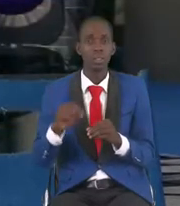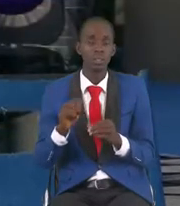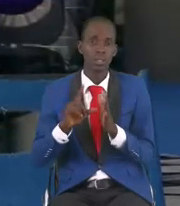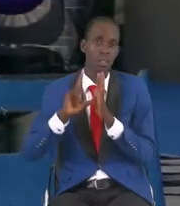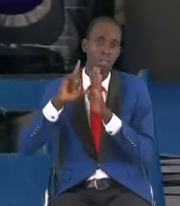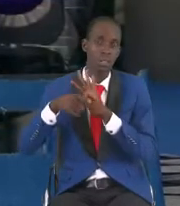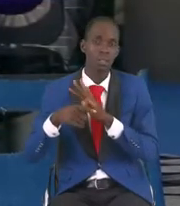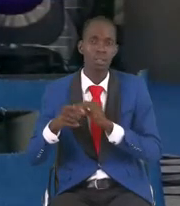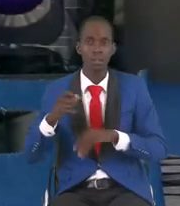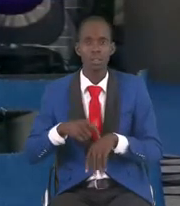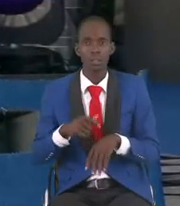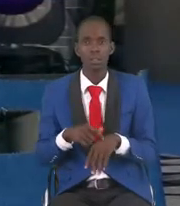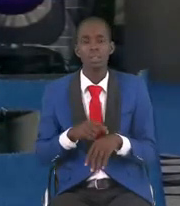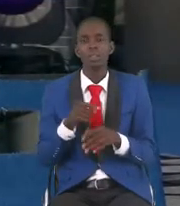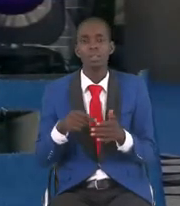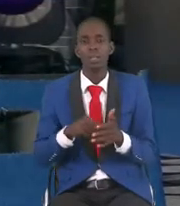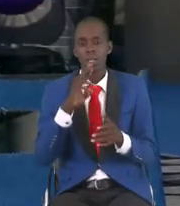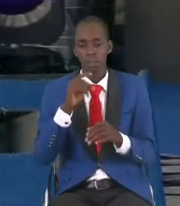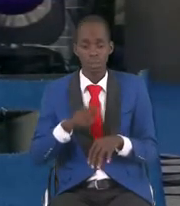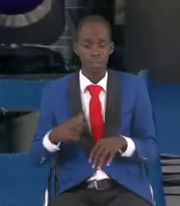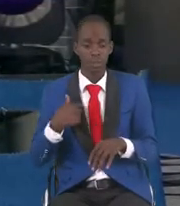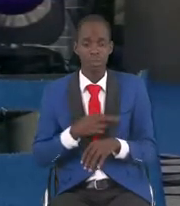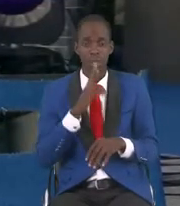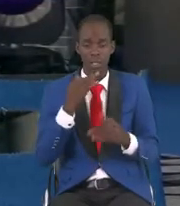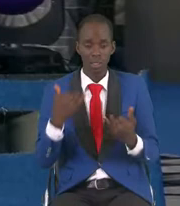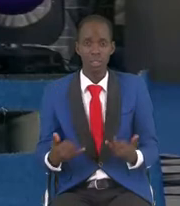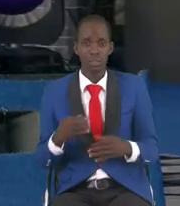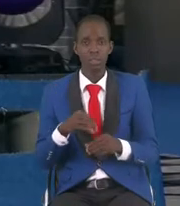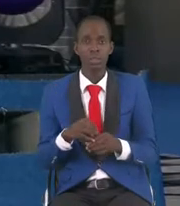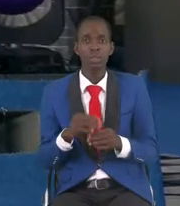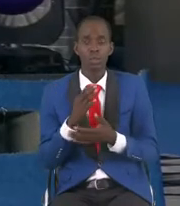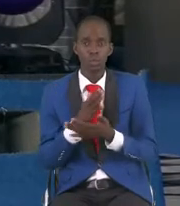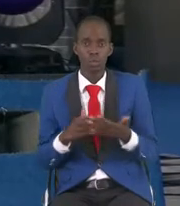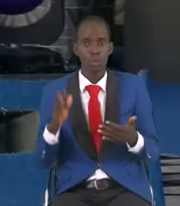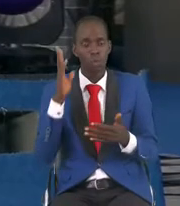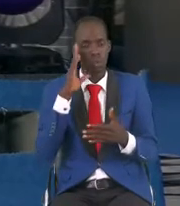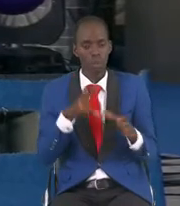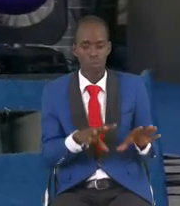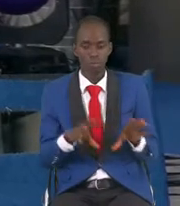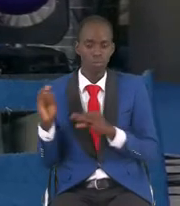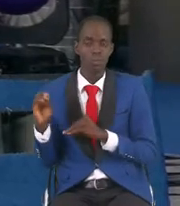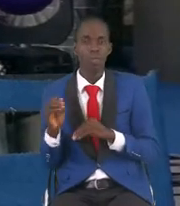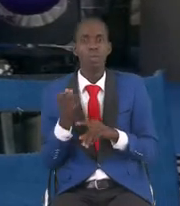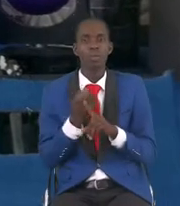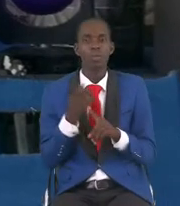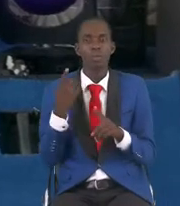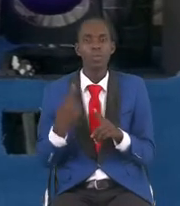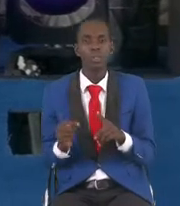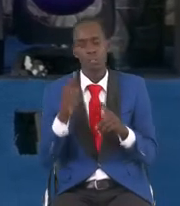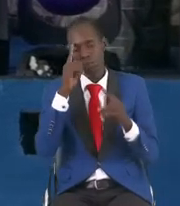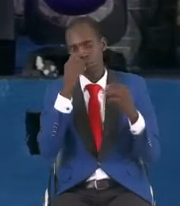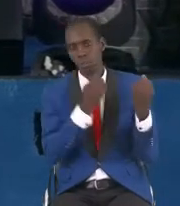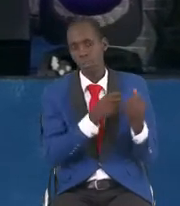latter times, these are the times we are living in, it says some shall depart from the faith. And these are the people